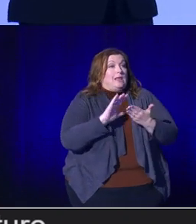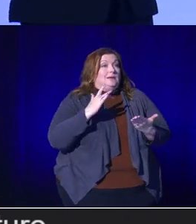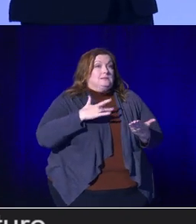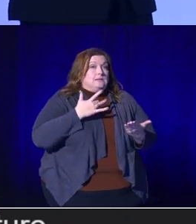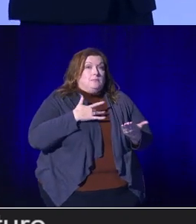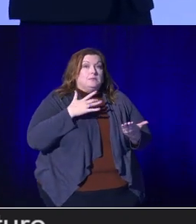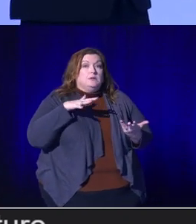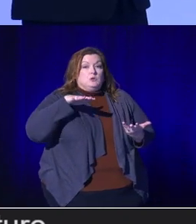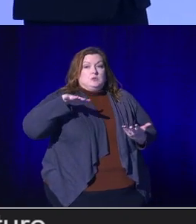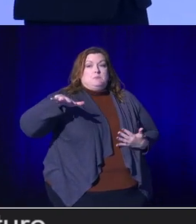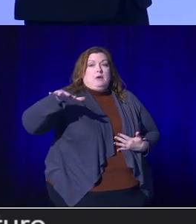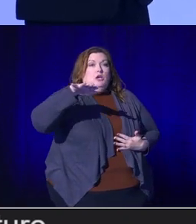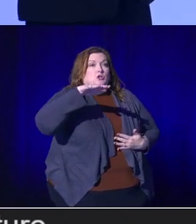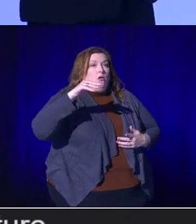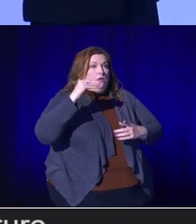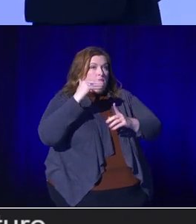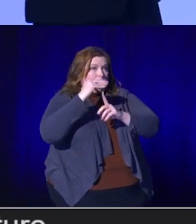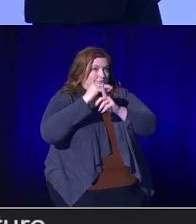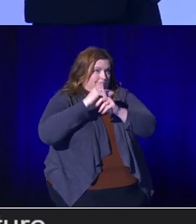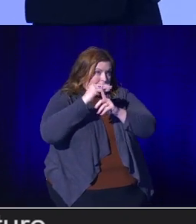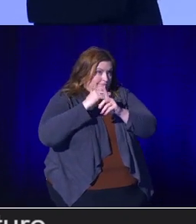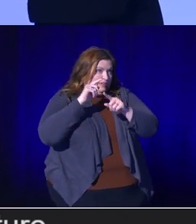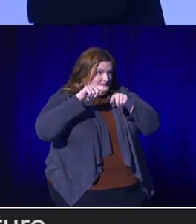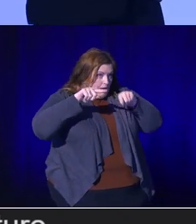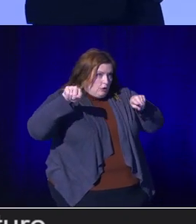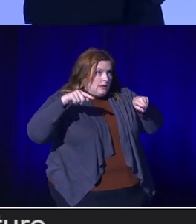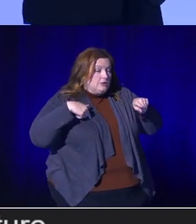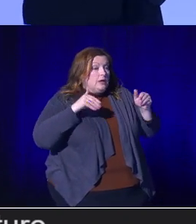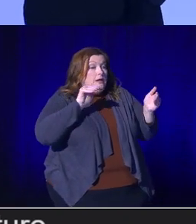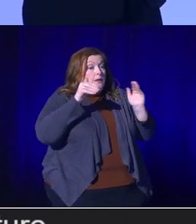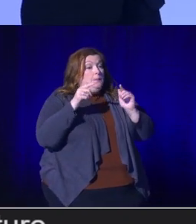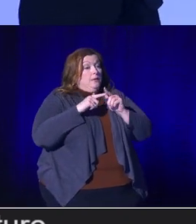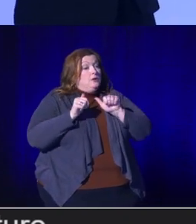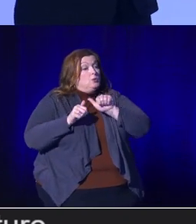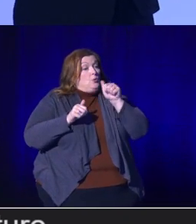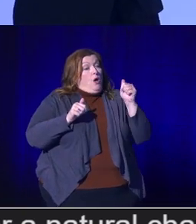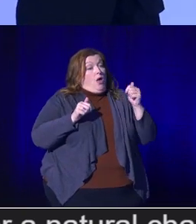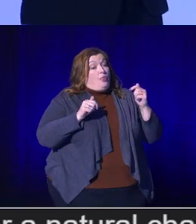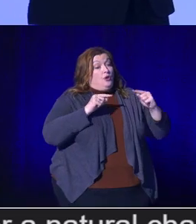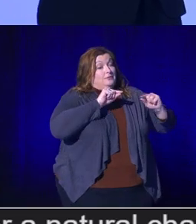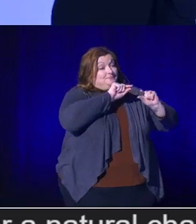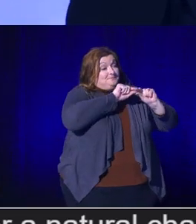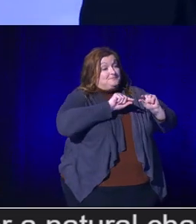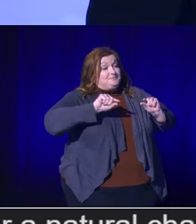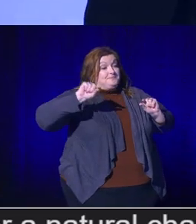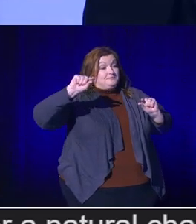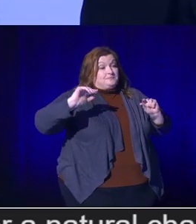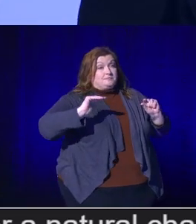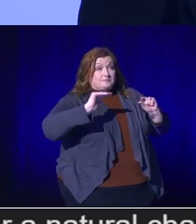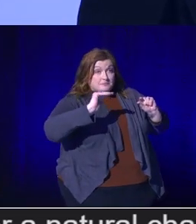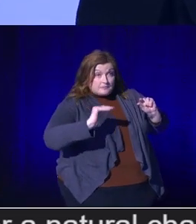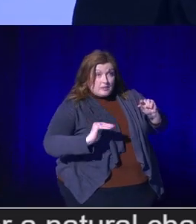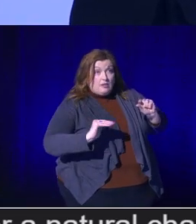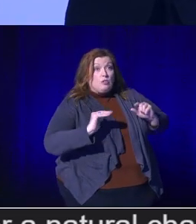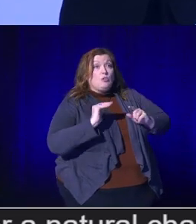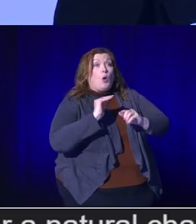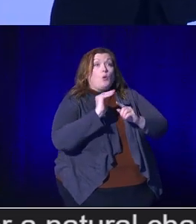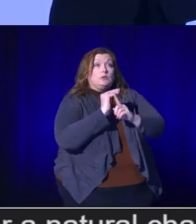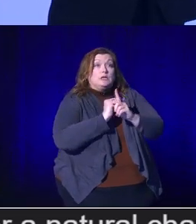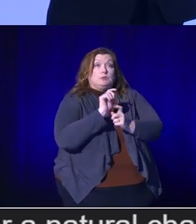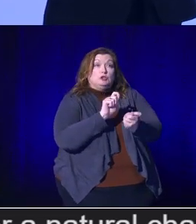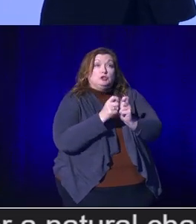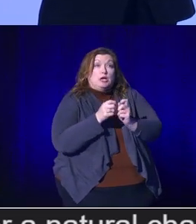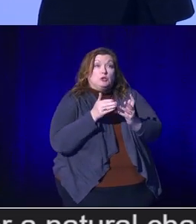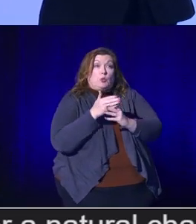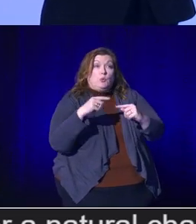thermal variation compared to those on the other pole, where we have low temperature change over the cycle.